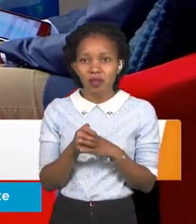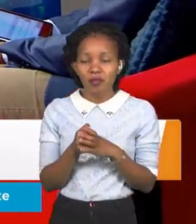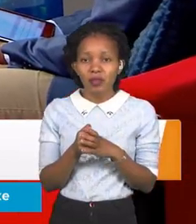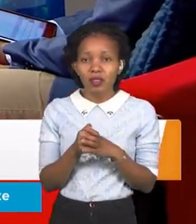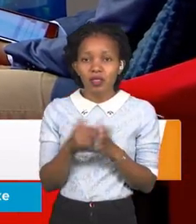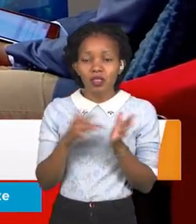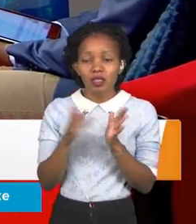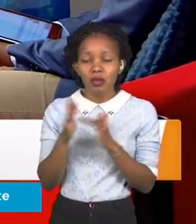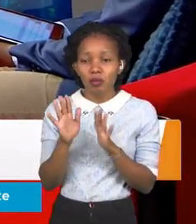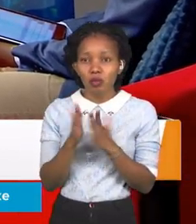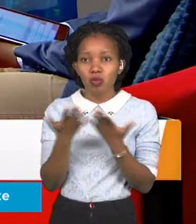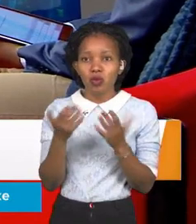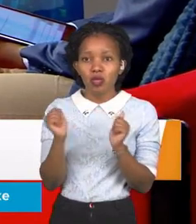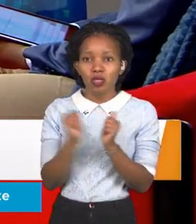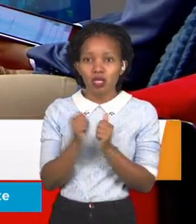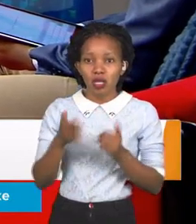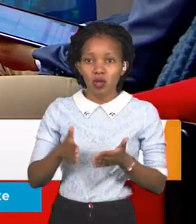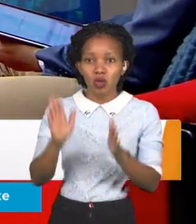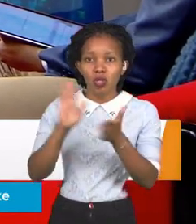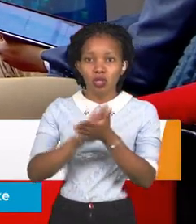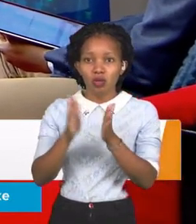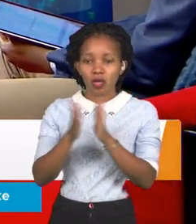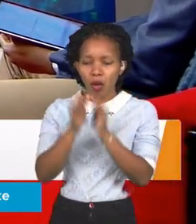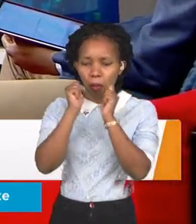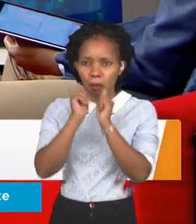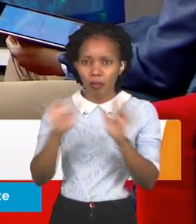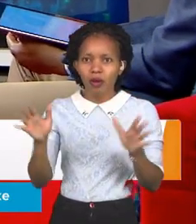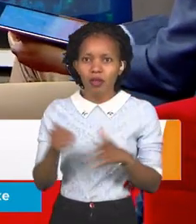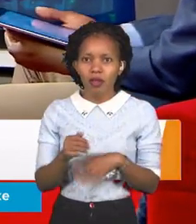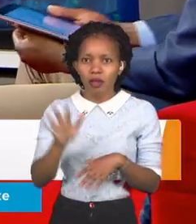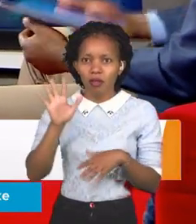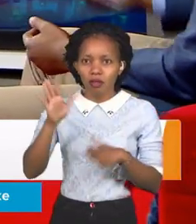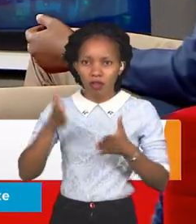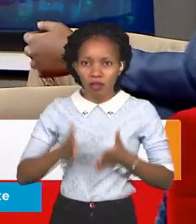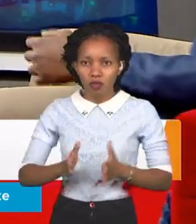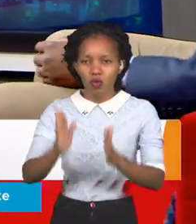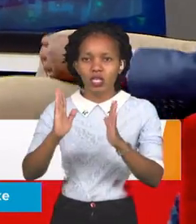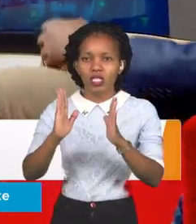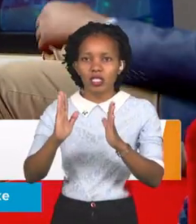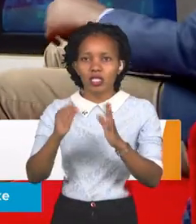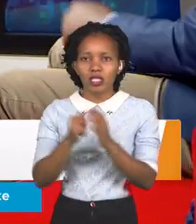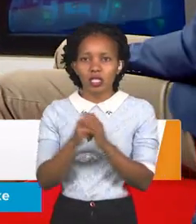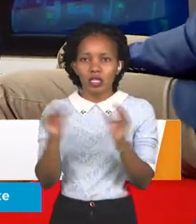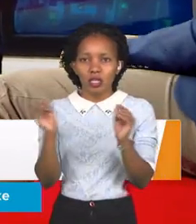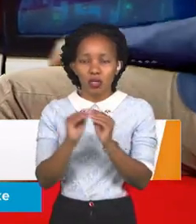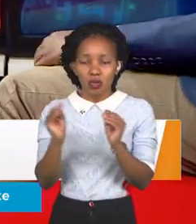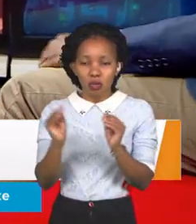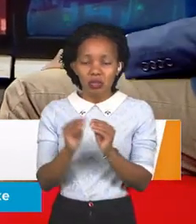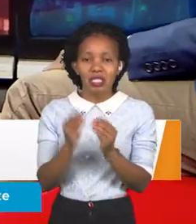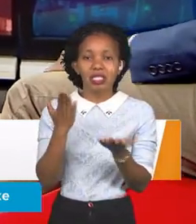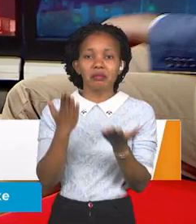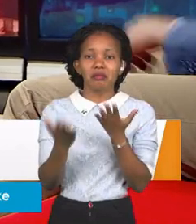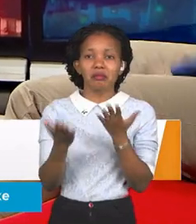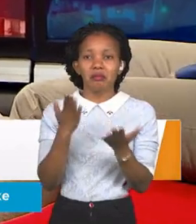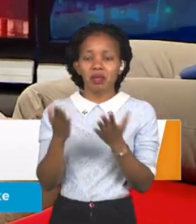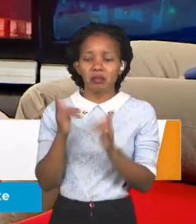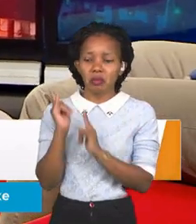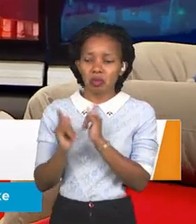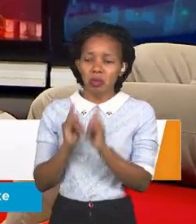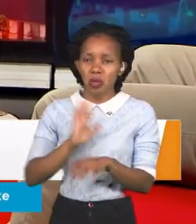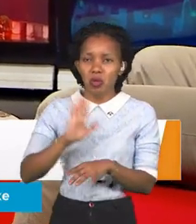prosperity. Mm-hmm. 10 ways to get blessed. Get blessed. 5 ways to meet the love of your life. Mm-hmm. Next month. In